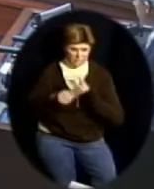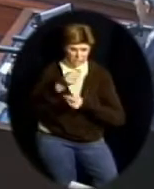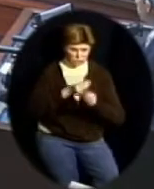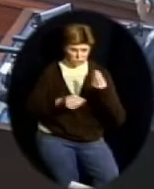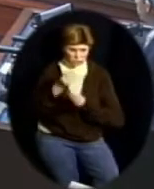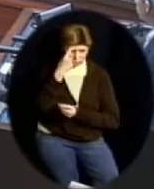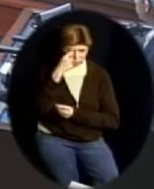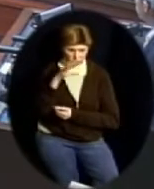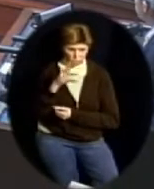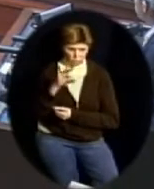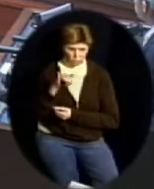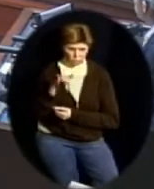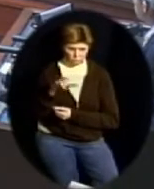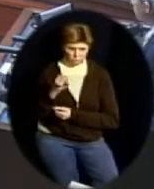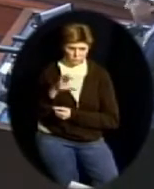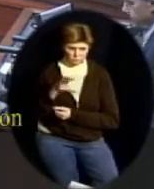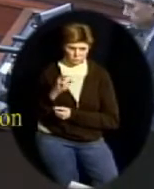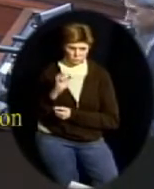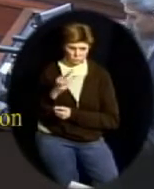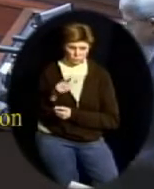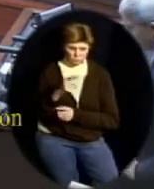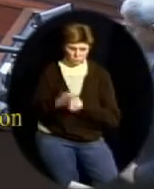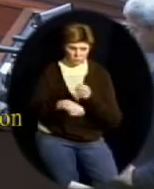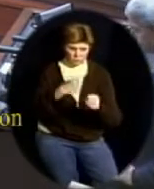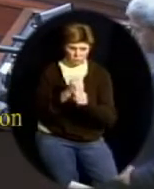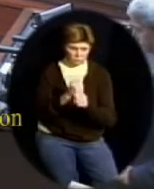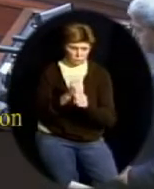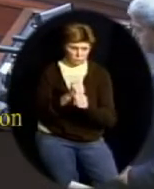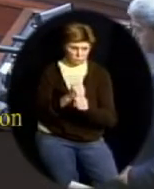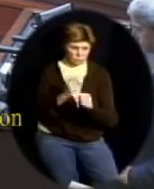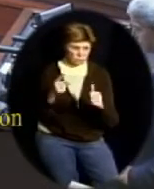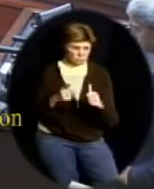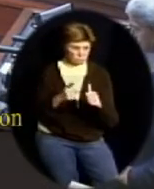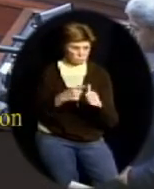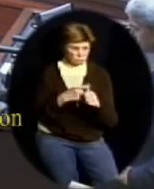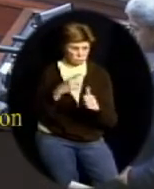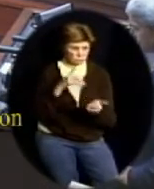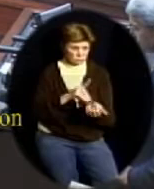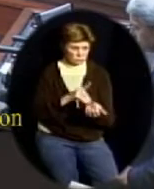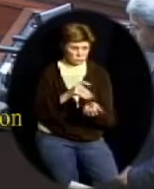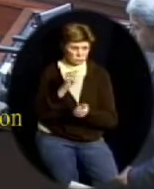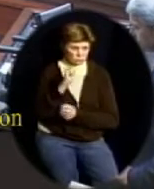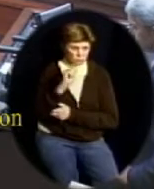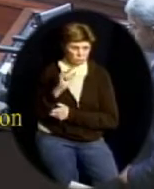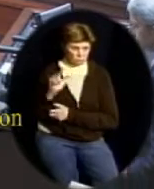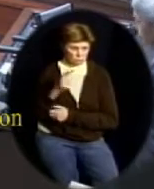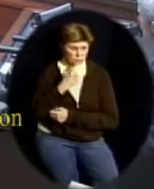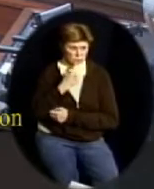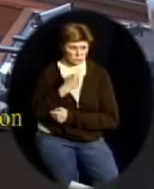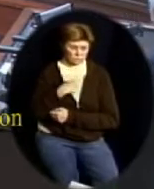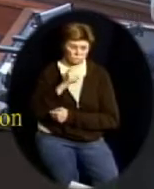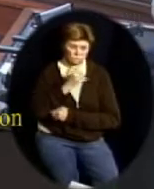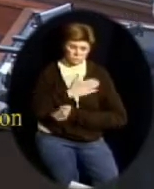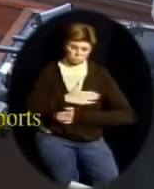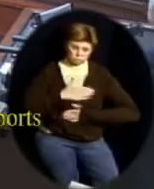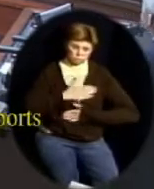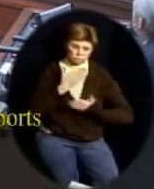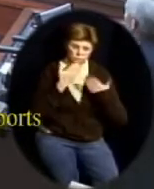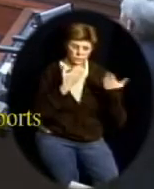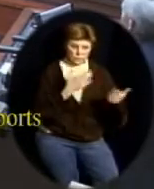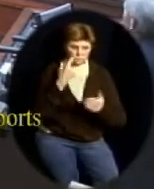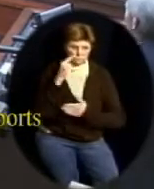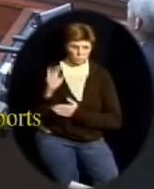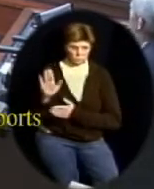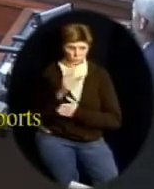well? First of all, I appreciate the time that Mr. Diener and others have put into